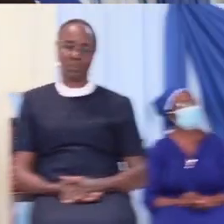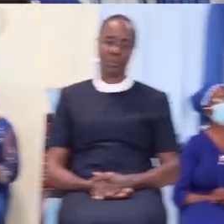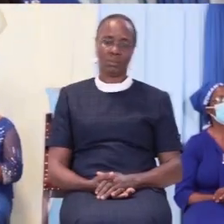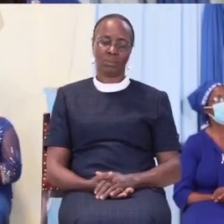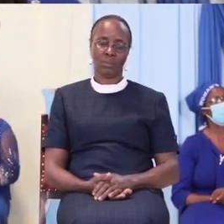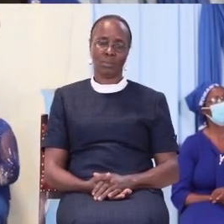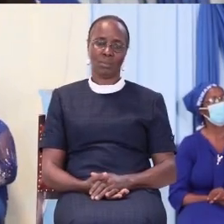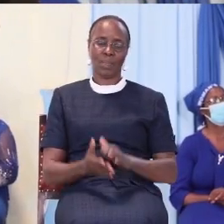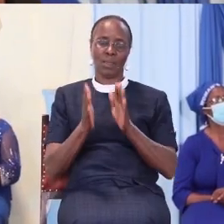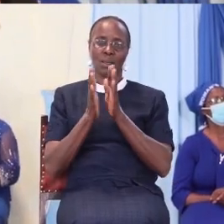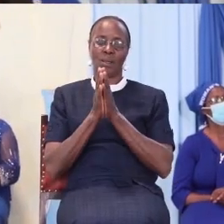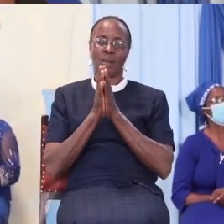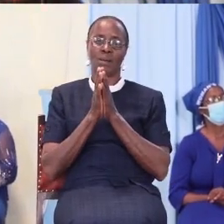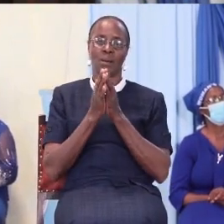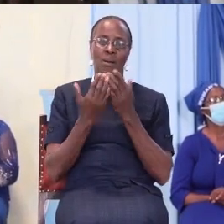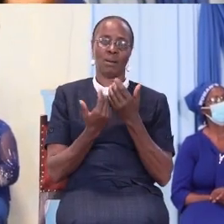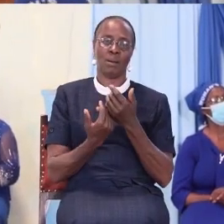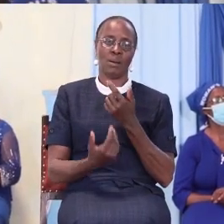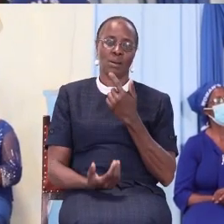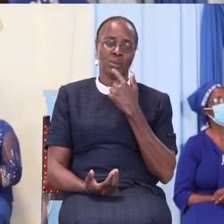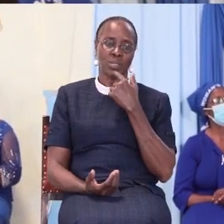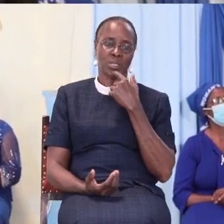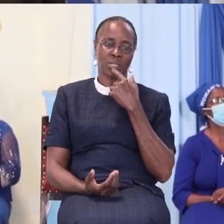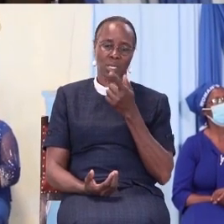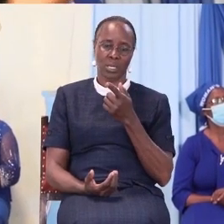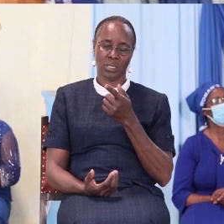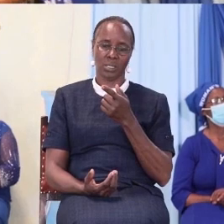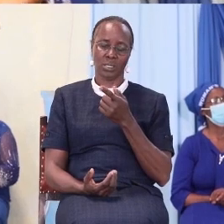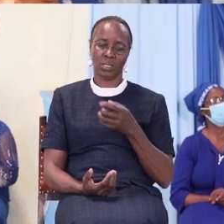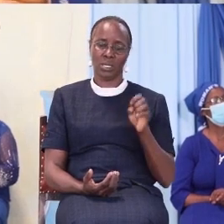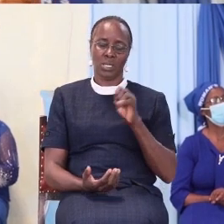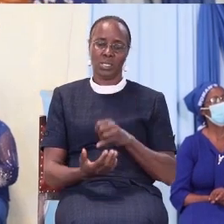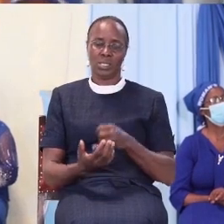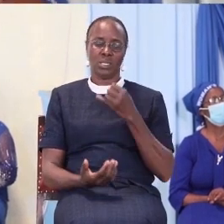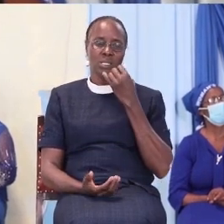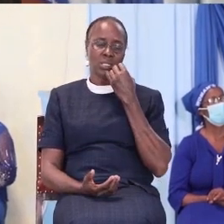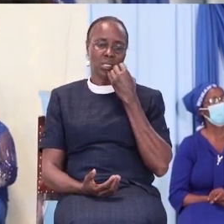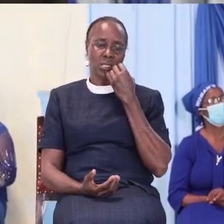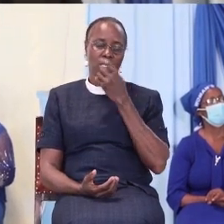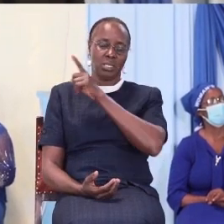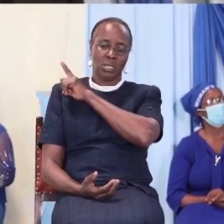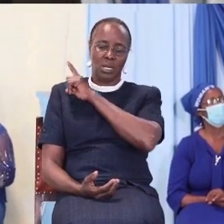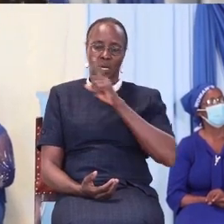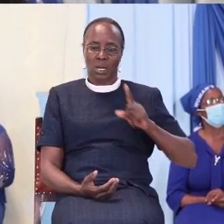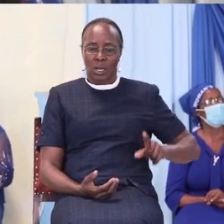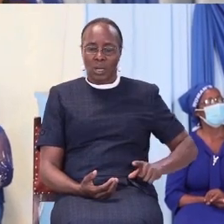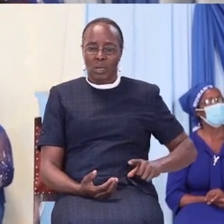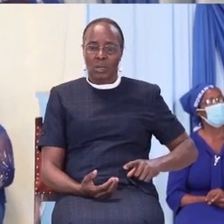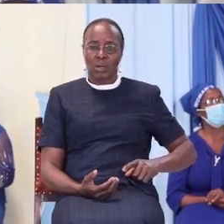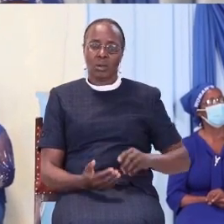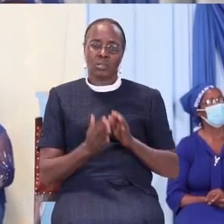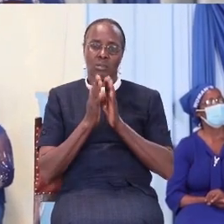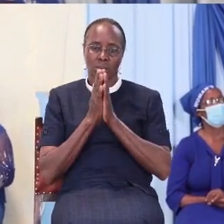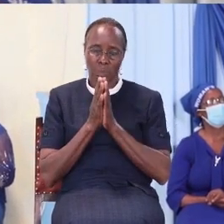22. It says, it is of Lord's mercy that we are not consumed. It is through his compassions